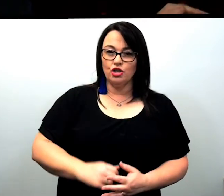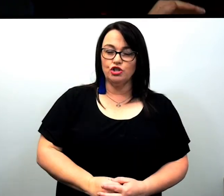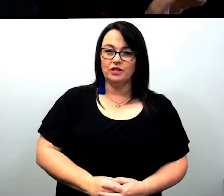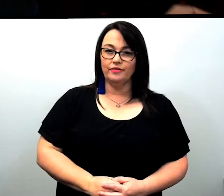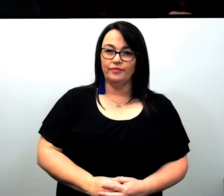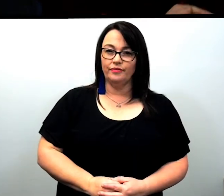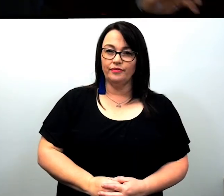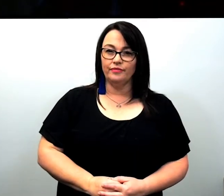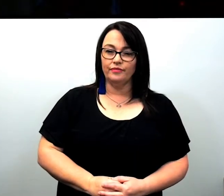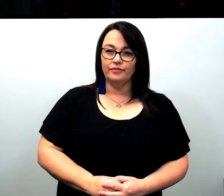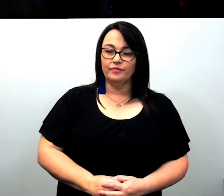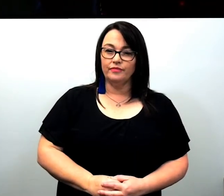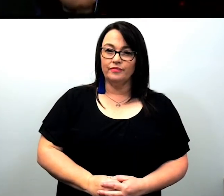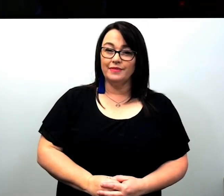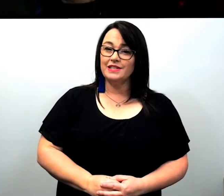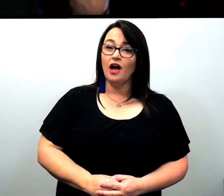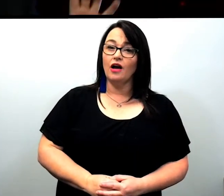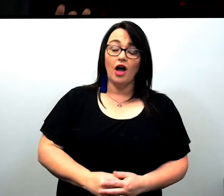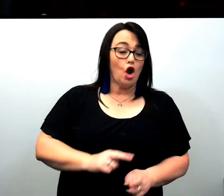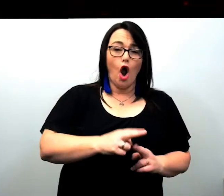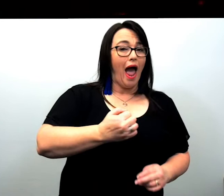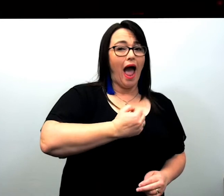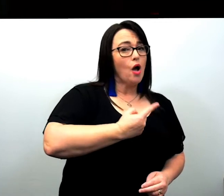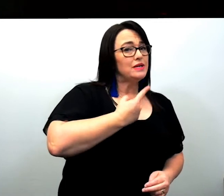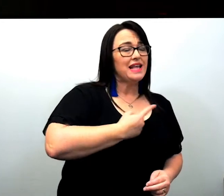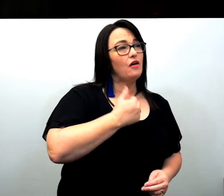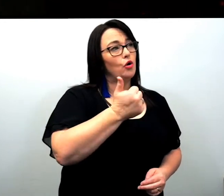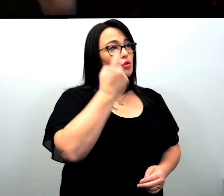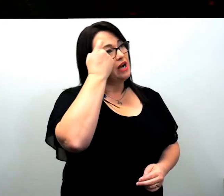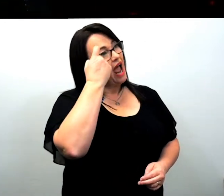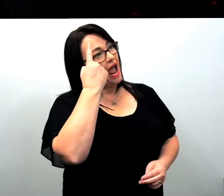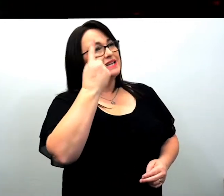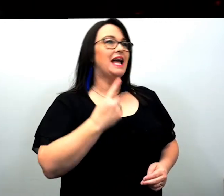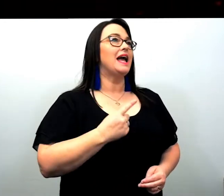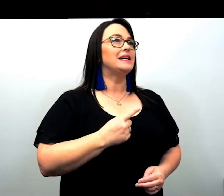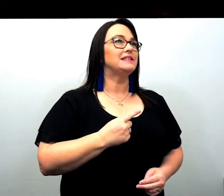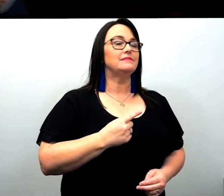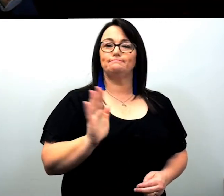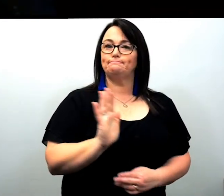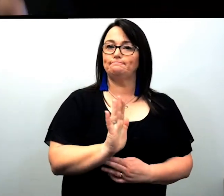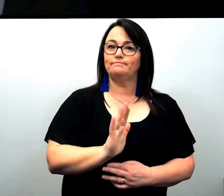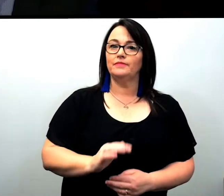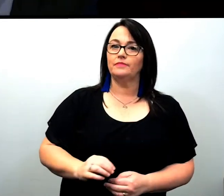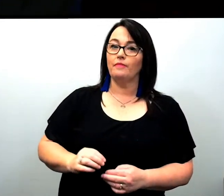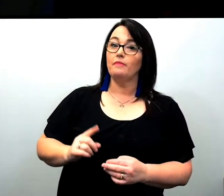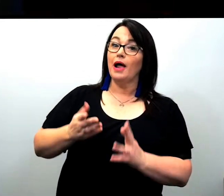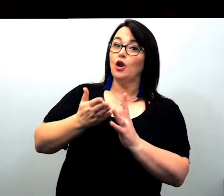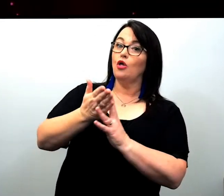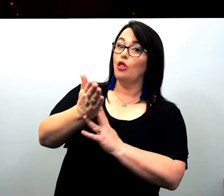not revealed this to you, but my Father who is in heaven. In other words, heavenly revelation comes from the Godhead.